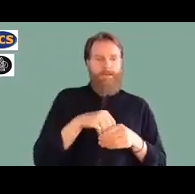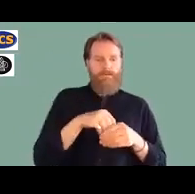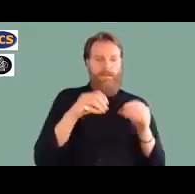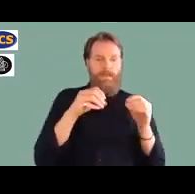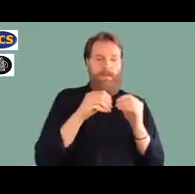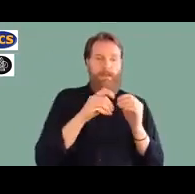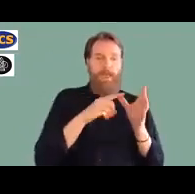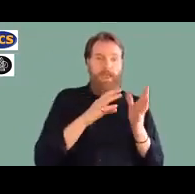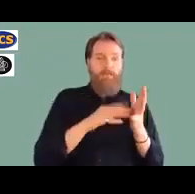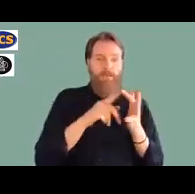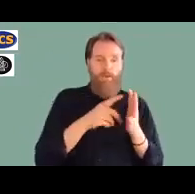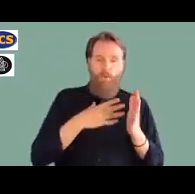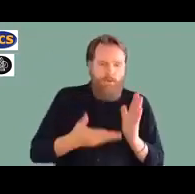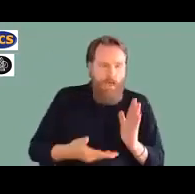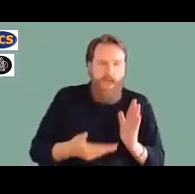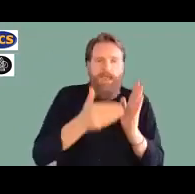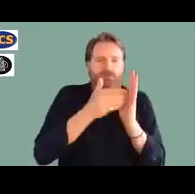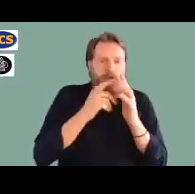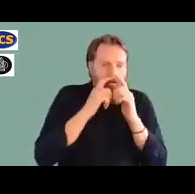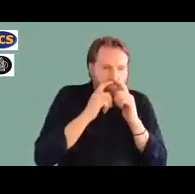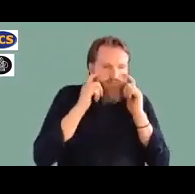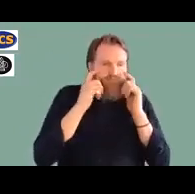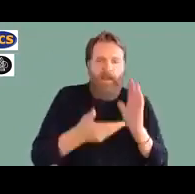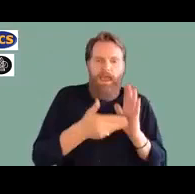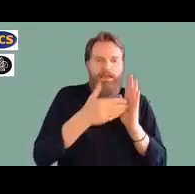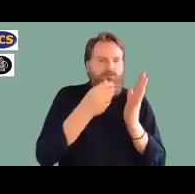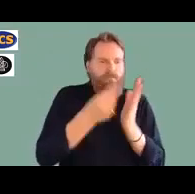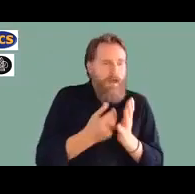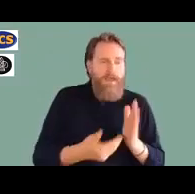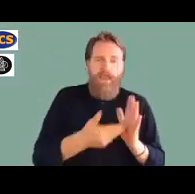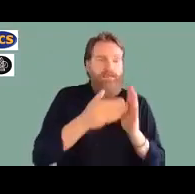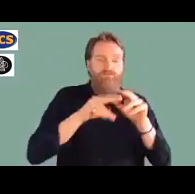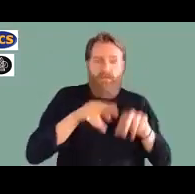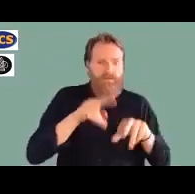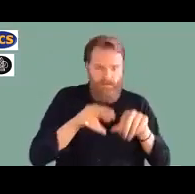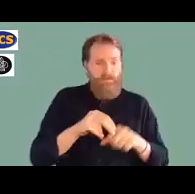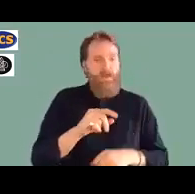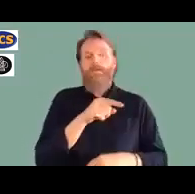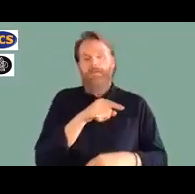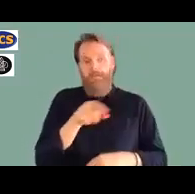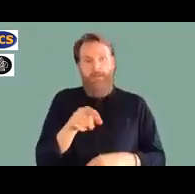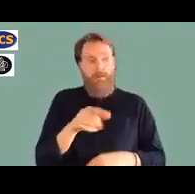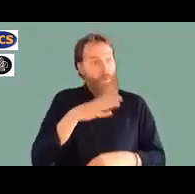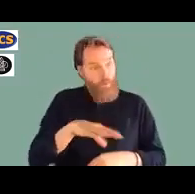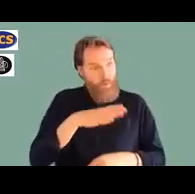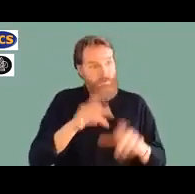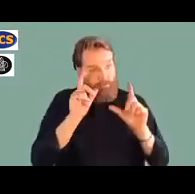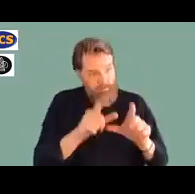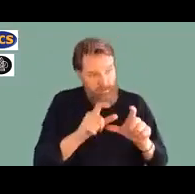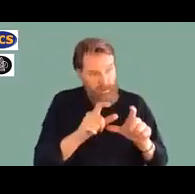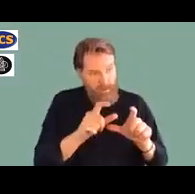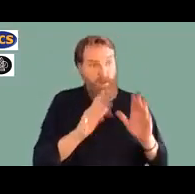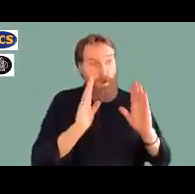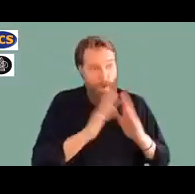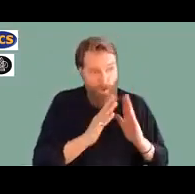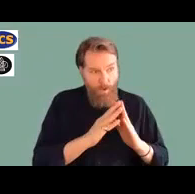extra provisions made and extra allowances made that mean that people are given the options to stay at home as part of an individual